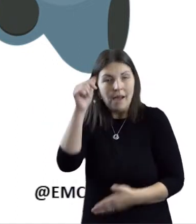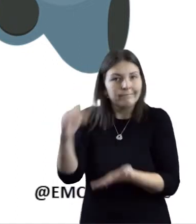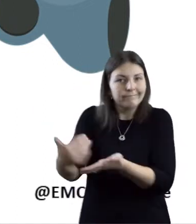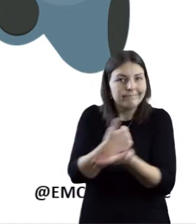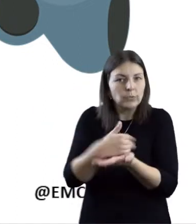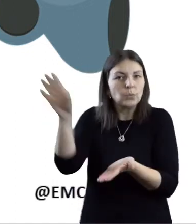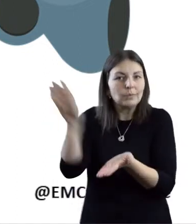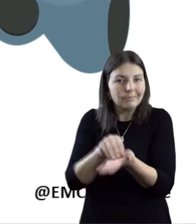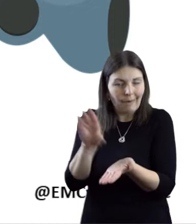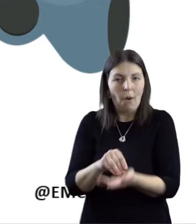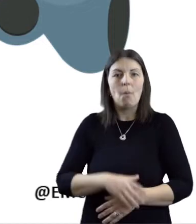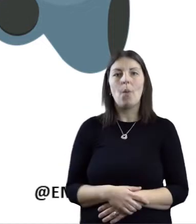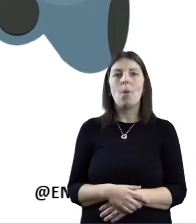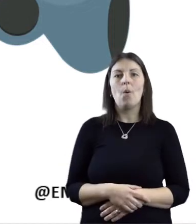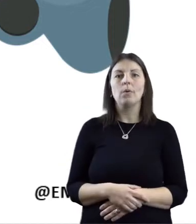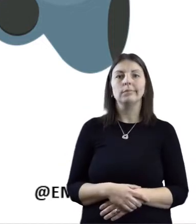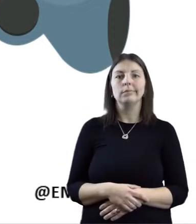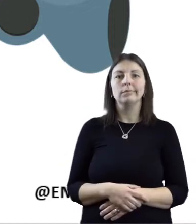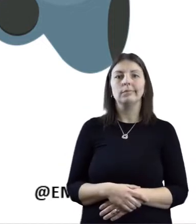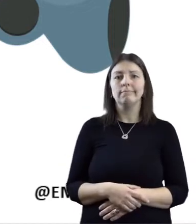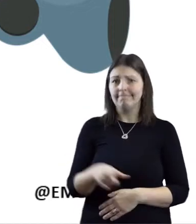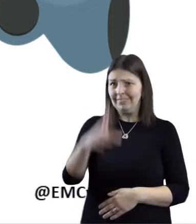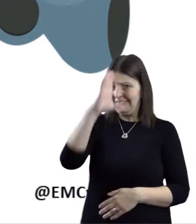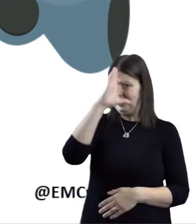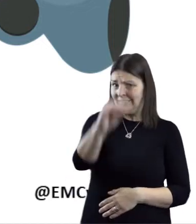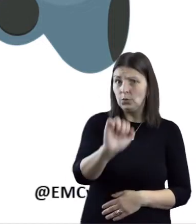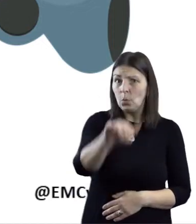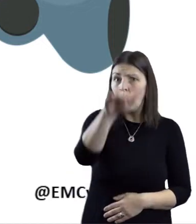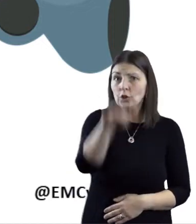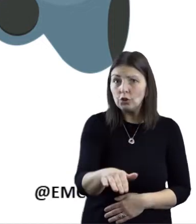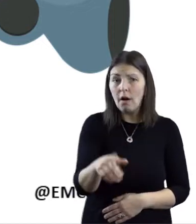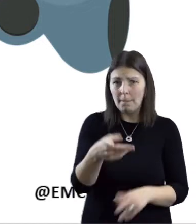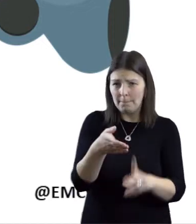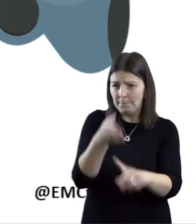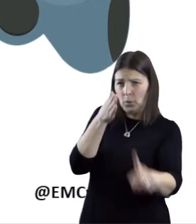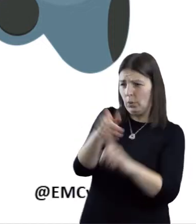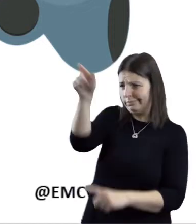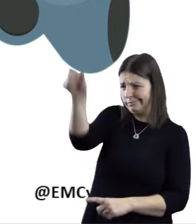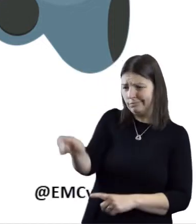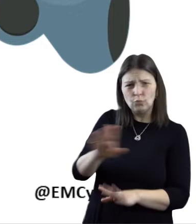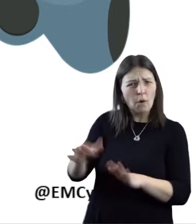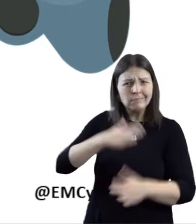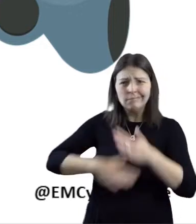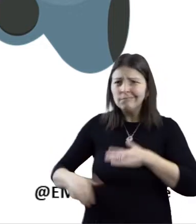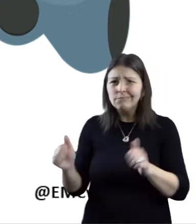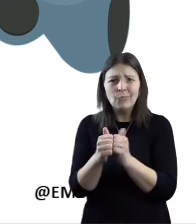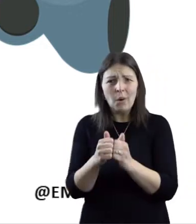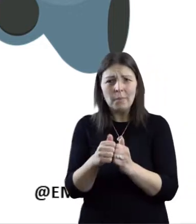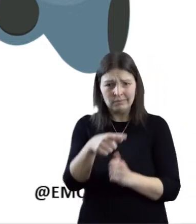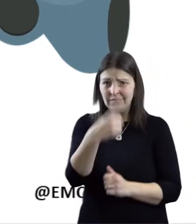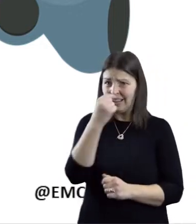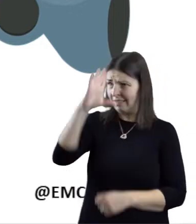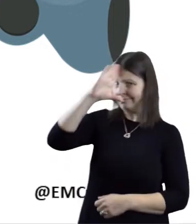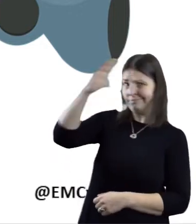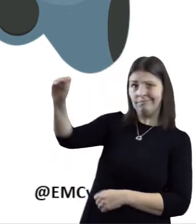on links sent, or trust instructions from people that they only know online. Make sure they are playing age-appropriate games. Even if they